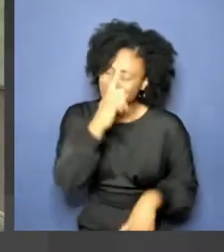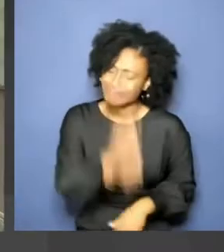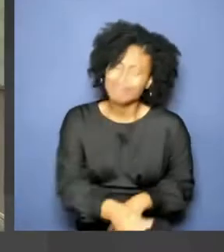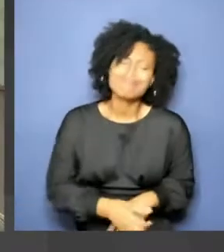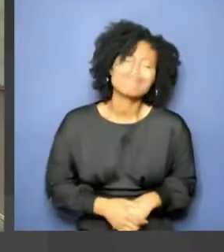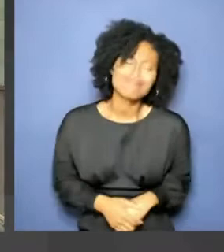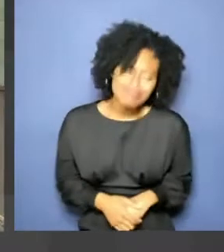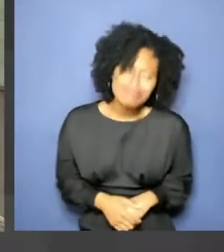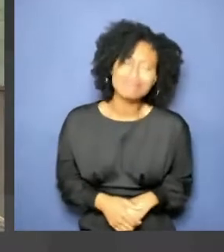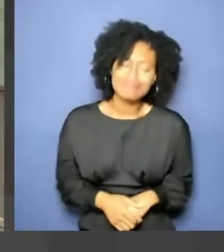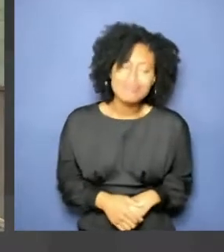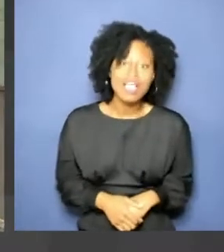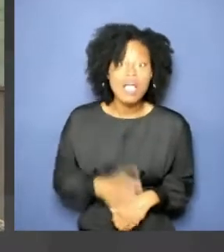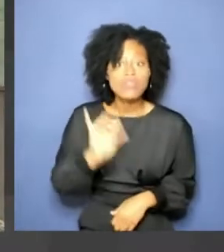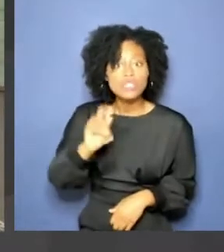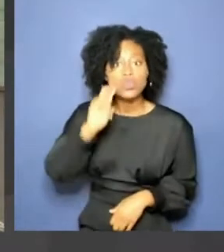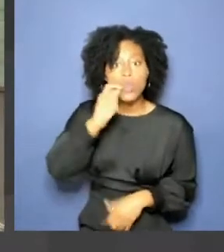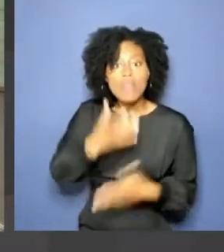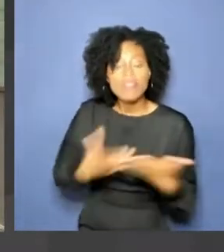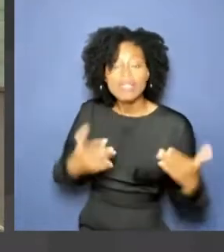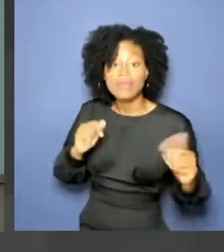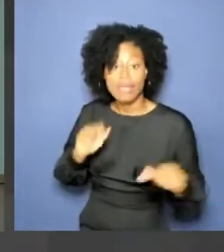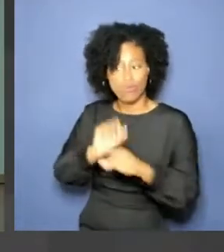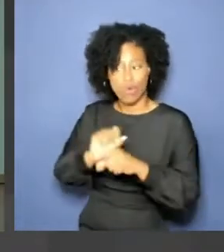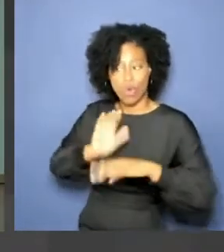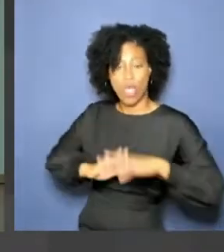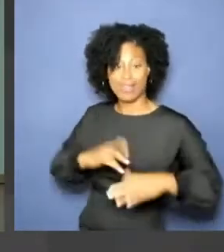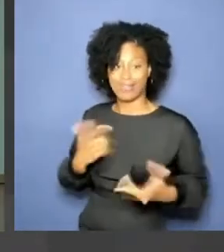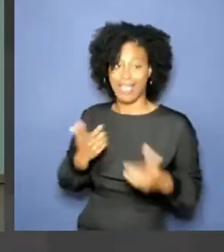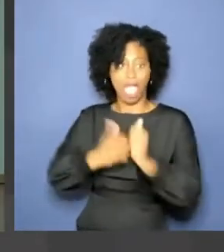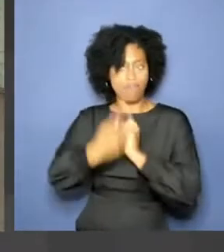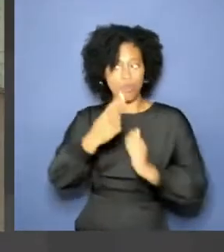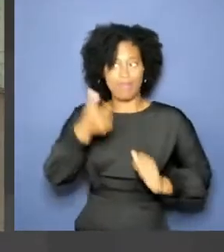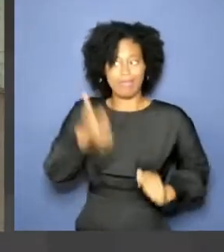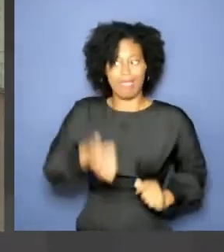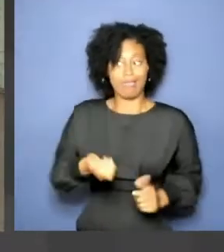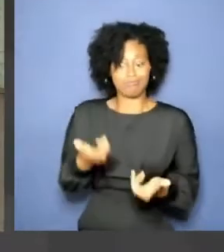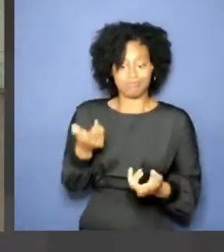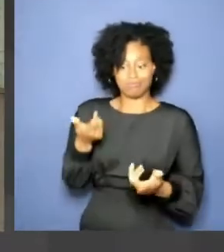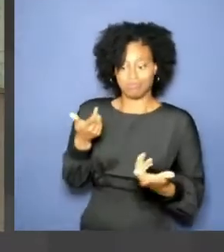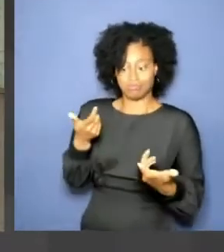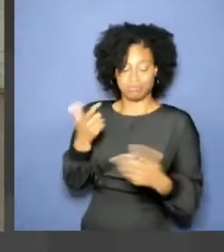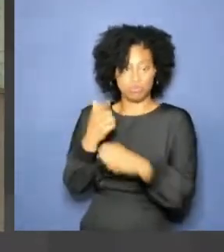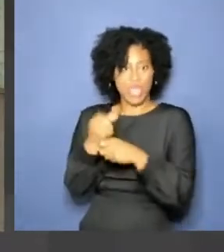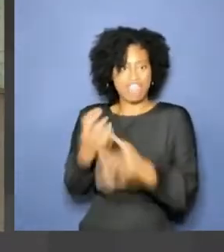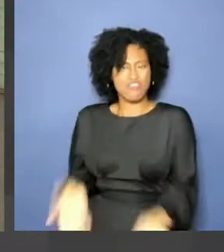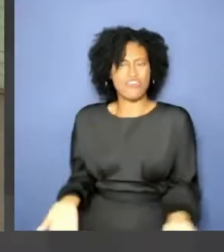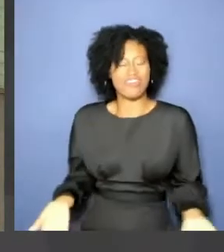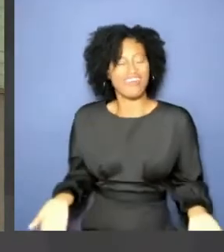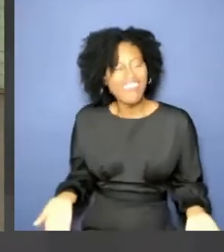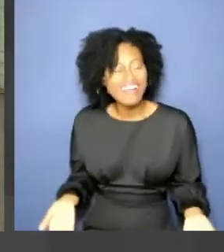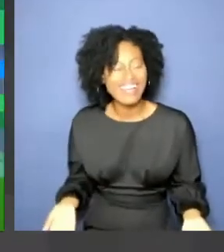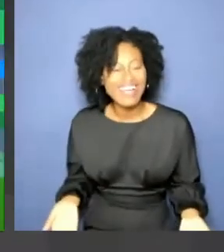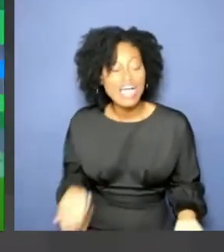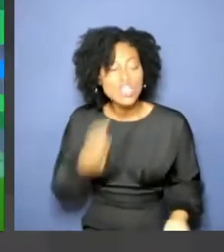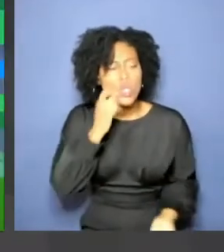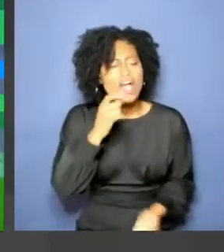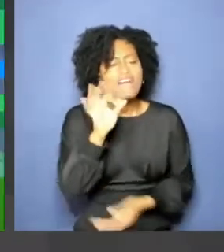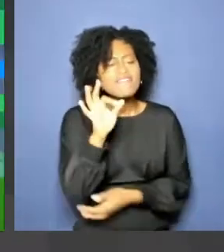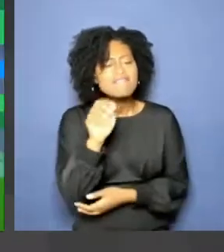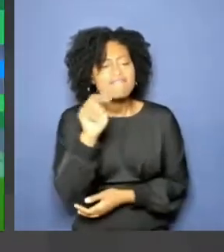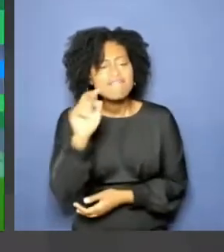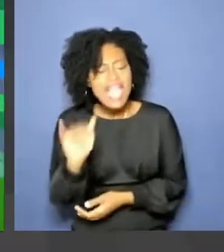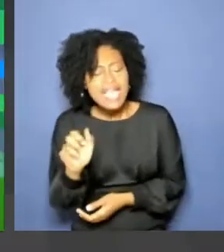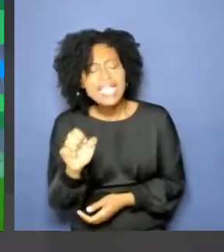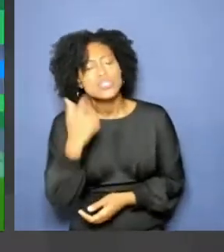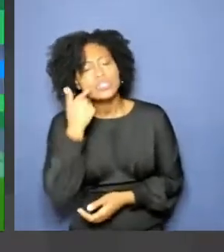it's just such a cool thing to be able to work on that everybody can be a creator. Mm-hmm. That is so cool. And Fanny, you mentioned tools. I think it's so